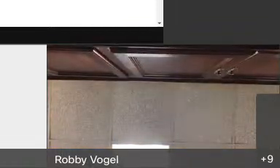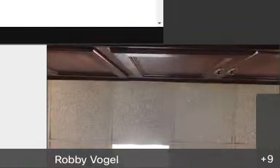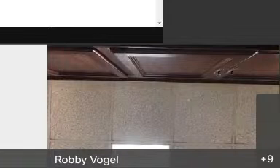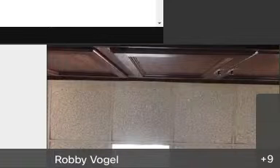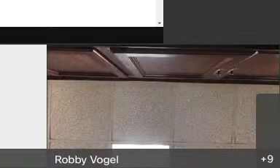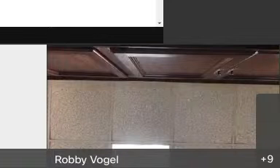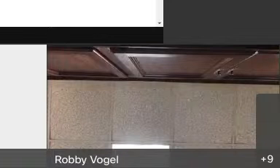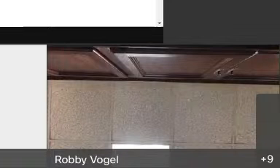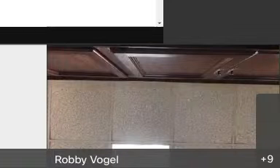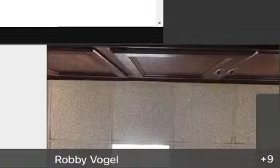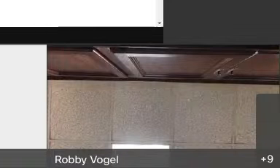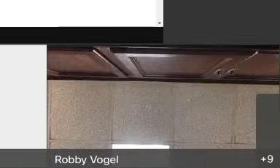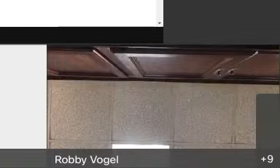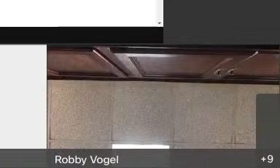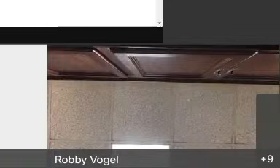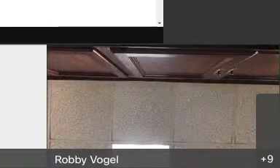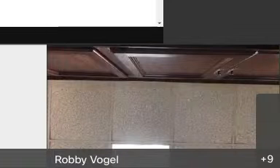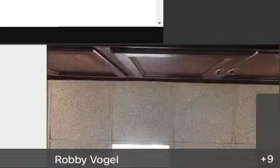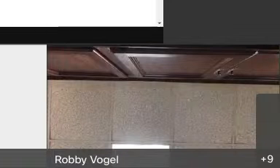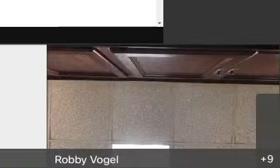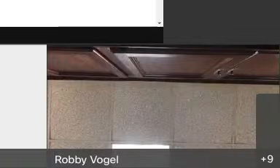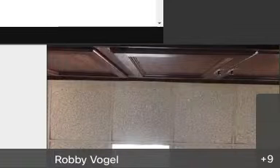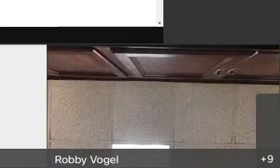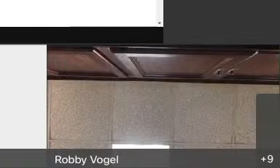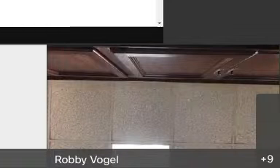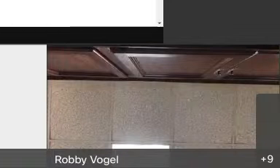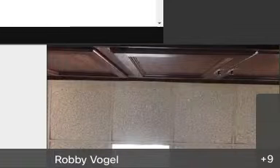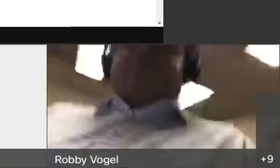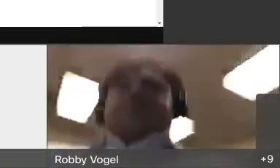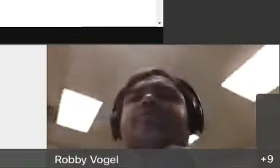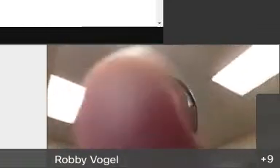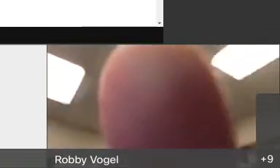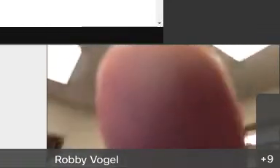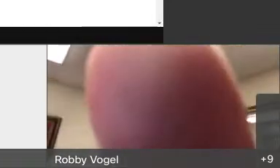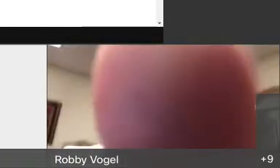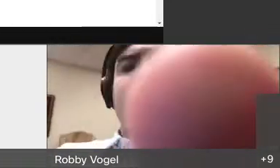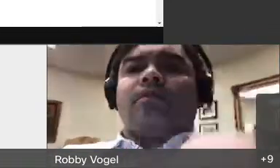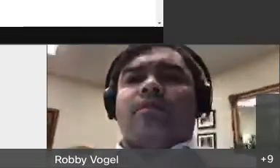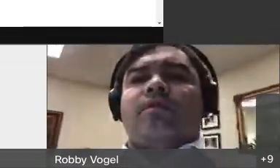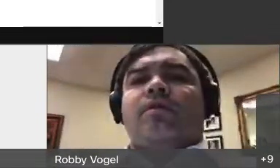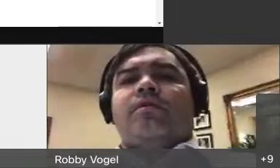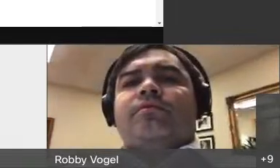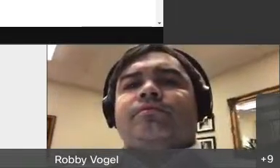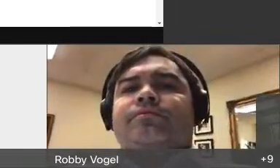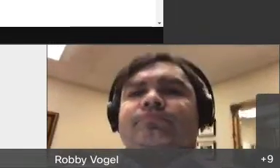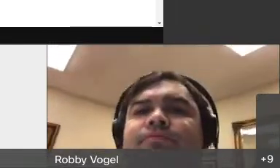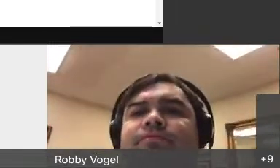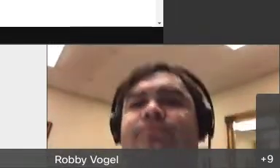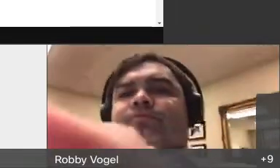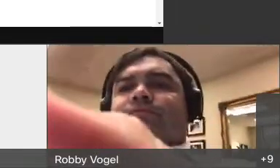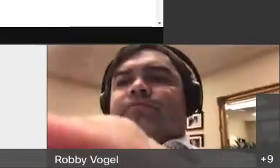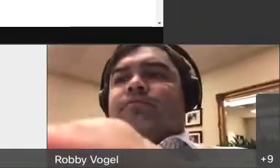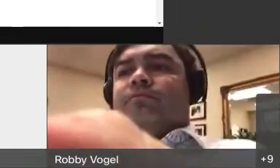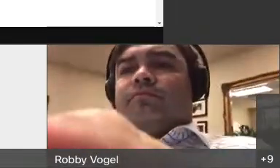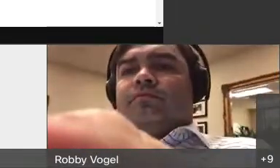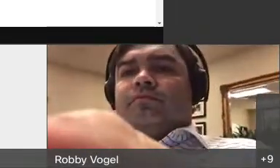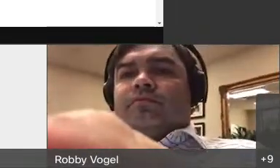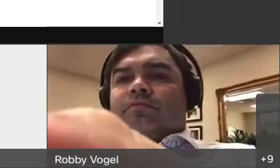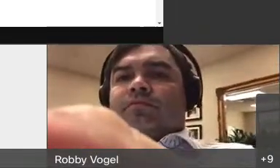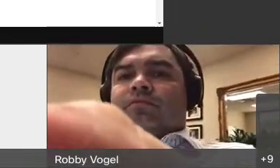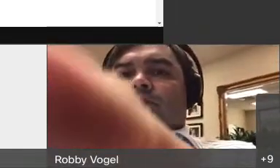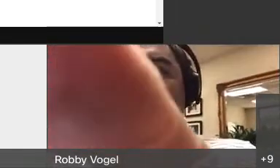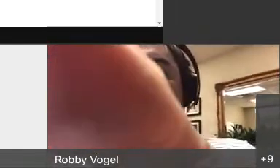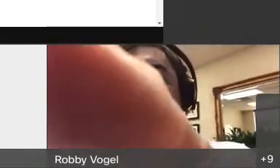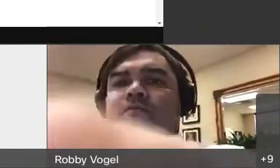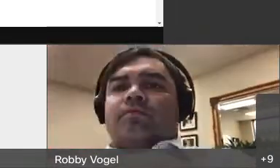vehicle, reliable vehicle for anyone in the community, y seguir desarrollando la comunidad. and keep the community developed. Estamos muy contentos de